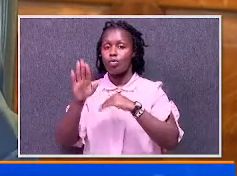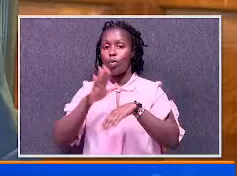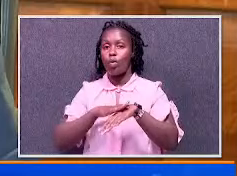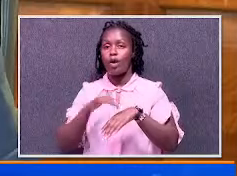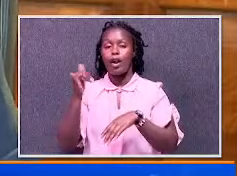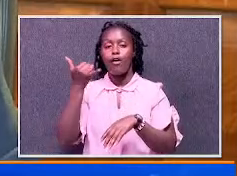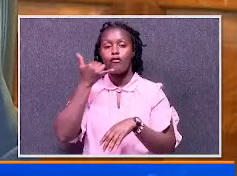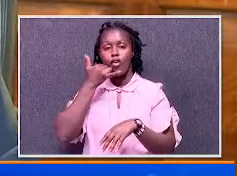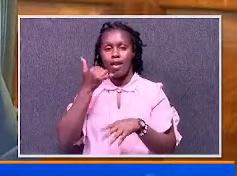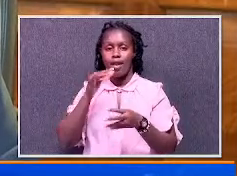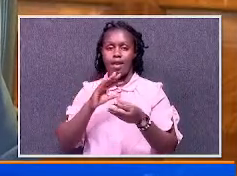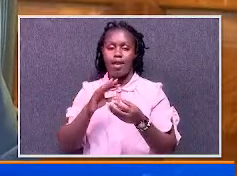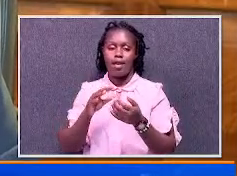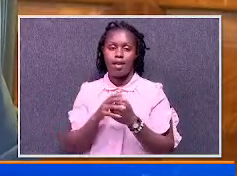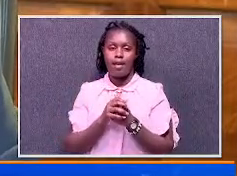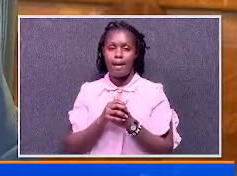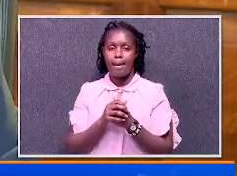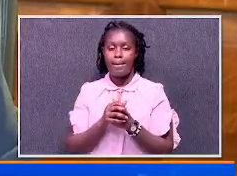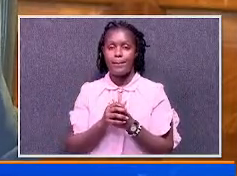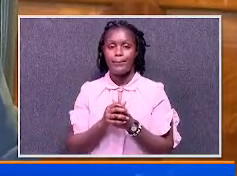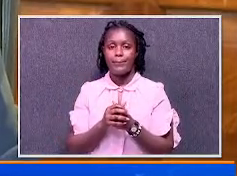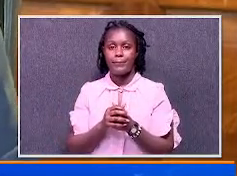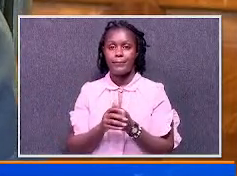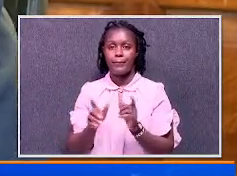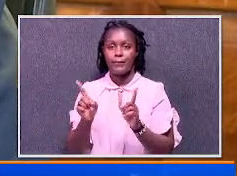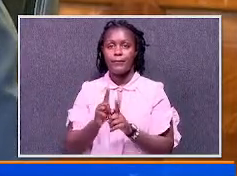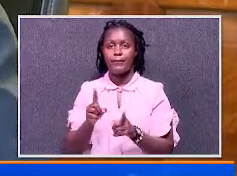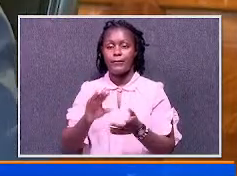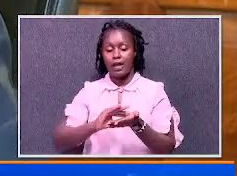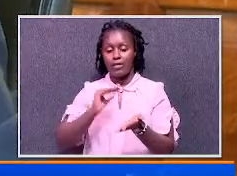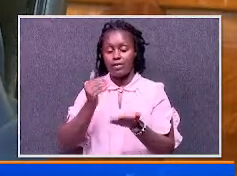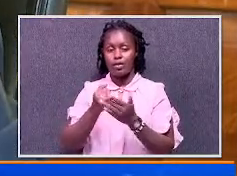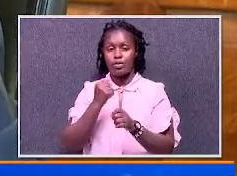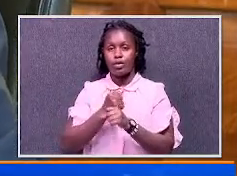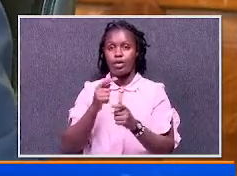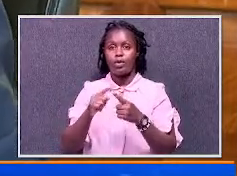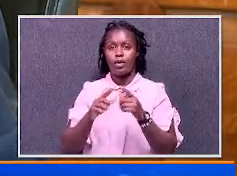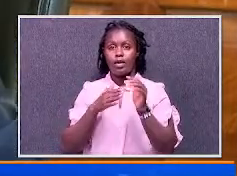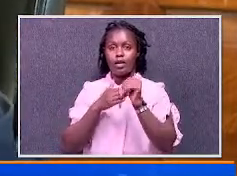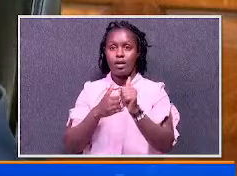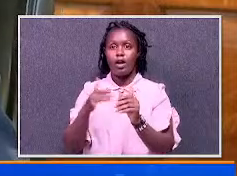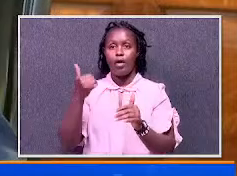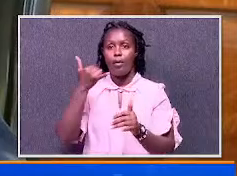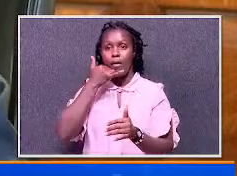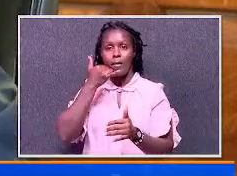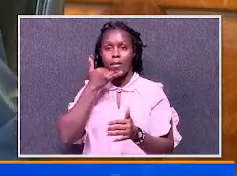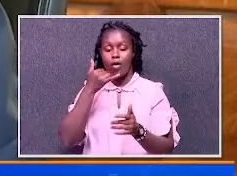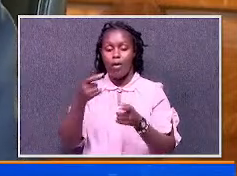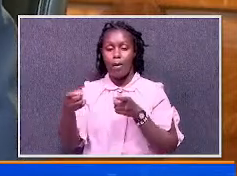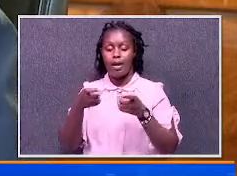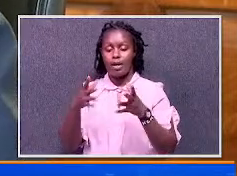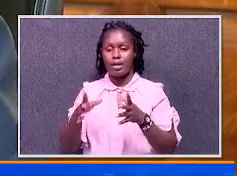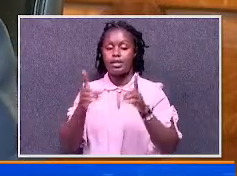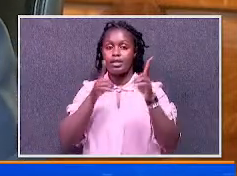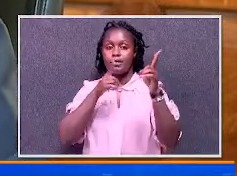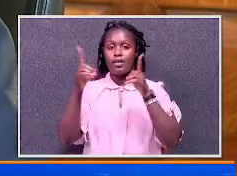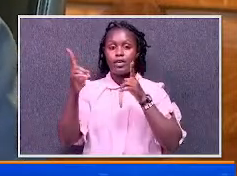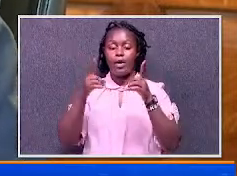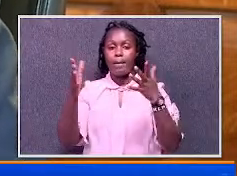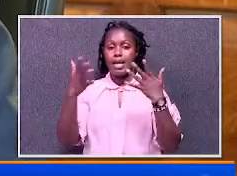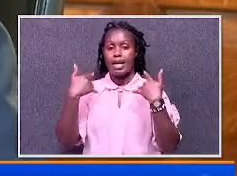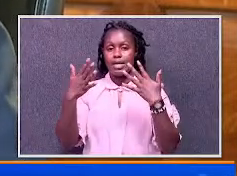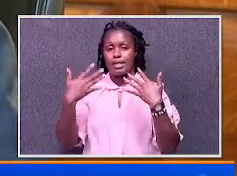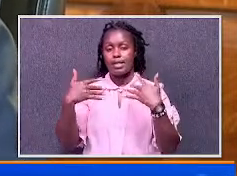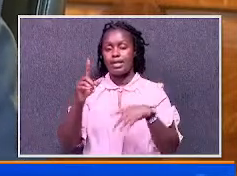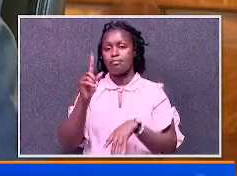our mobile numbers. The fund is working with the leading mobile network operators, Safaricom, Airtel, and